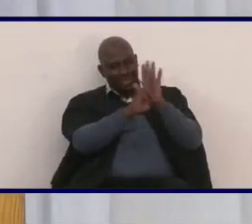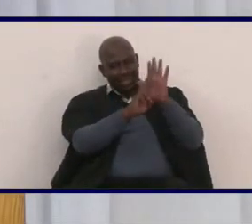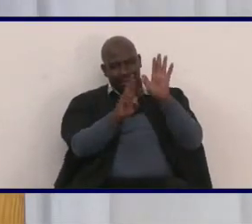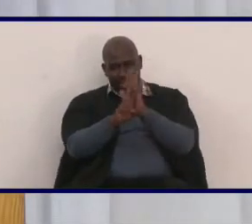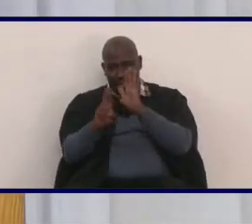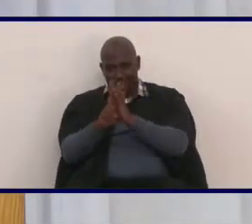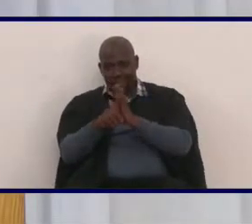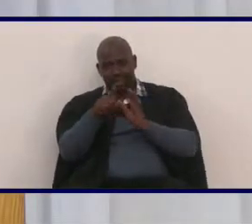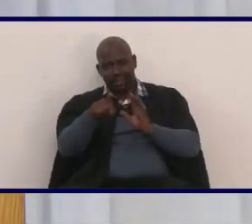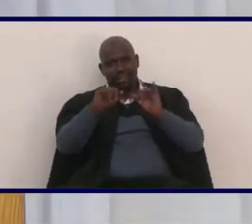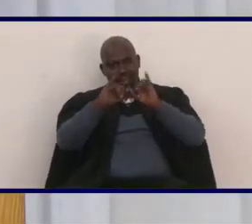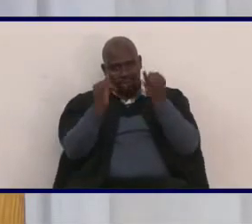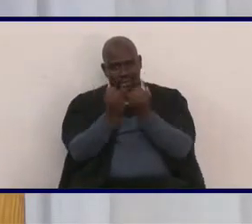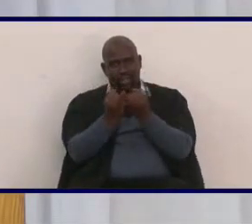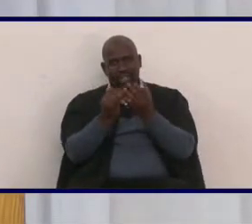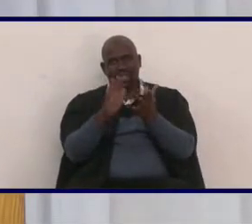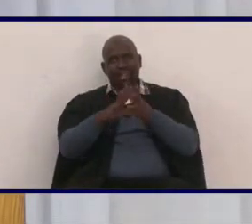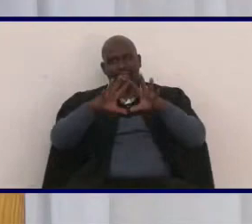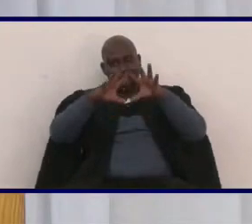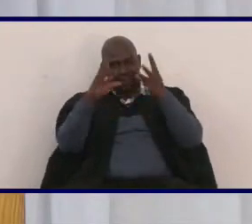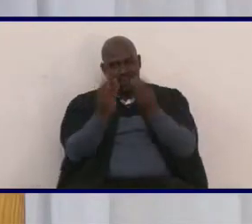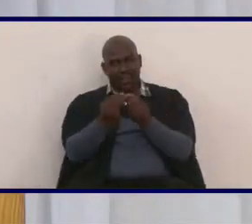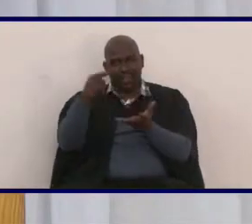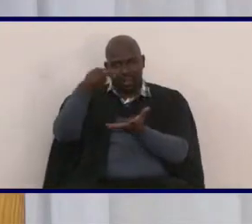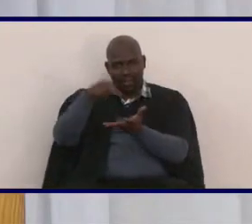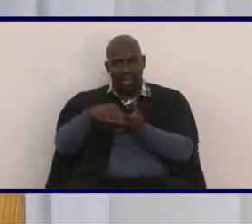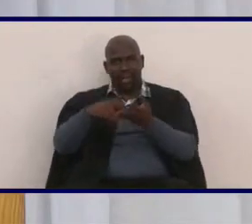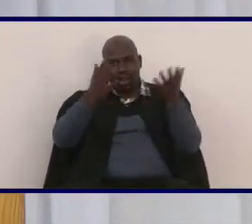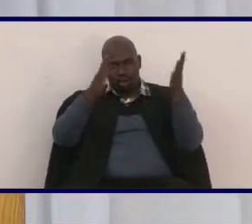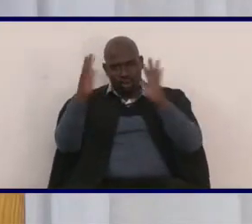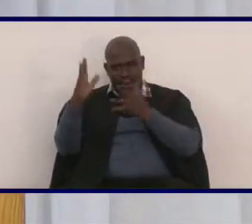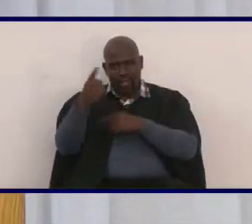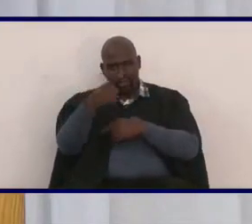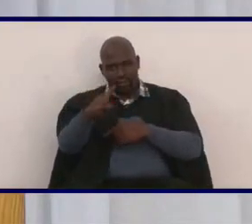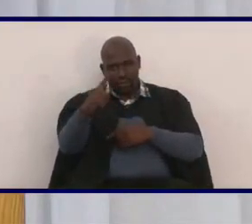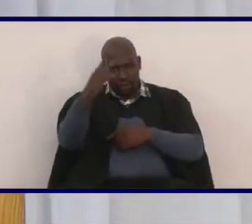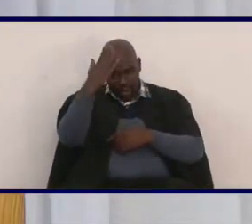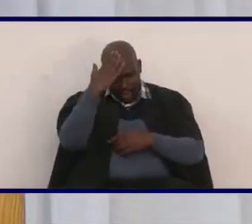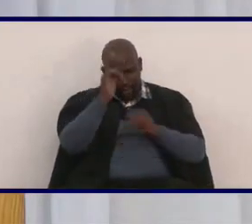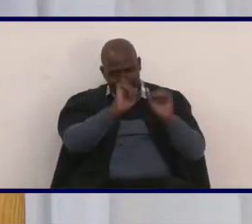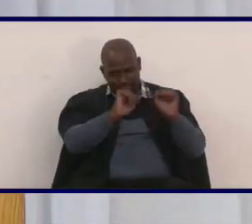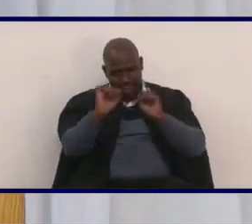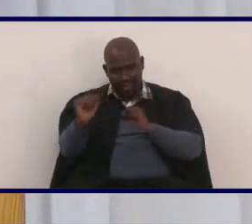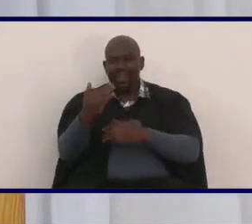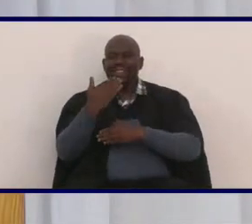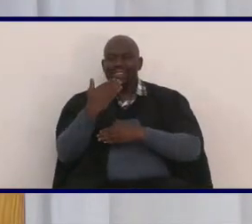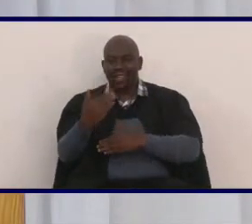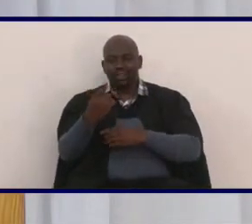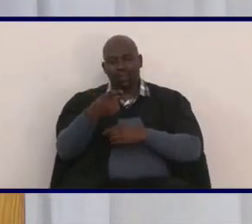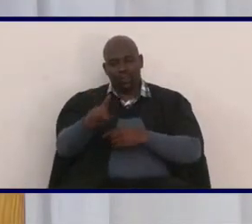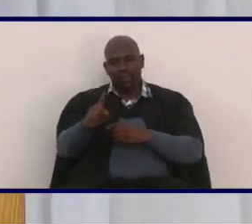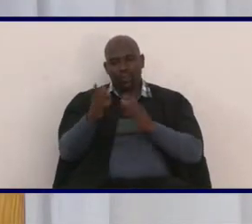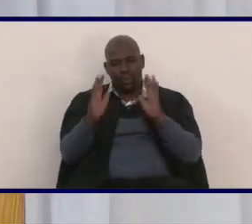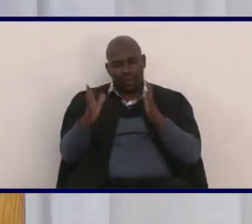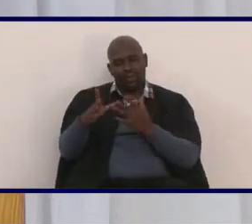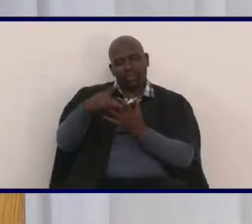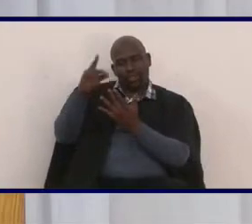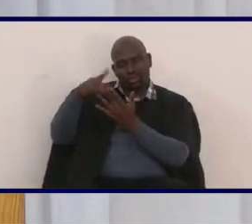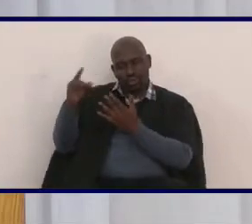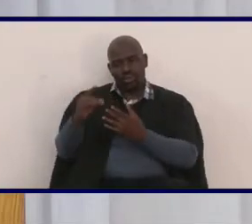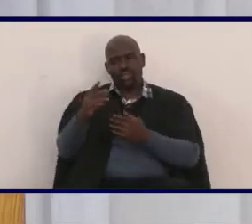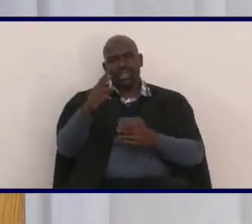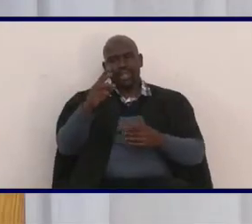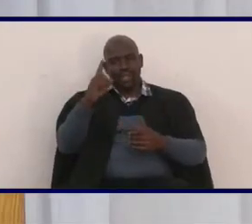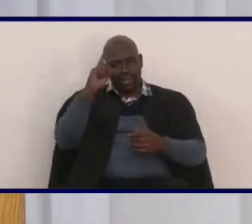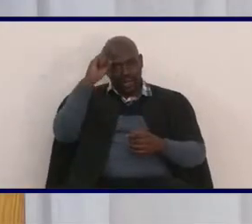stands for. Congratulations on your graduation, and thank you for having chosen Mandela University as your alma